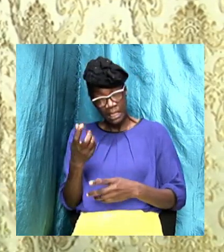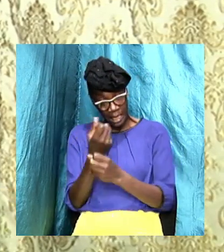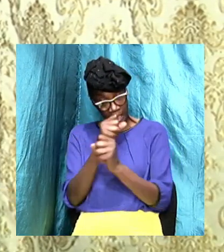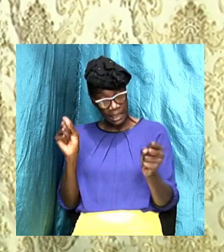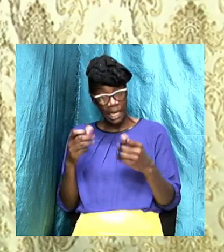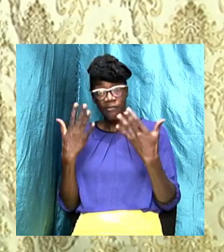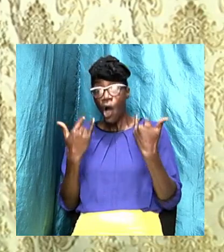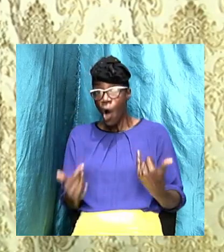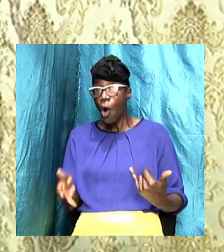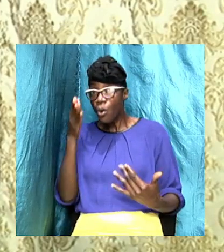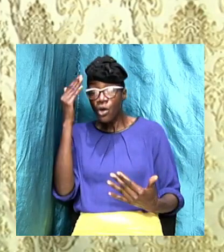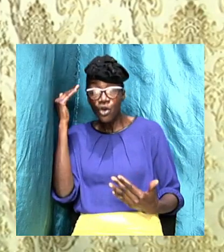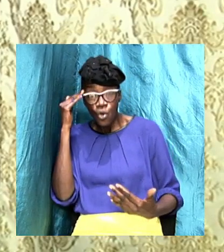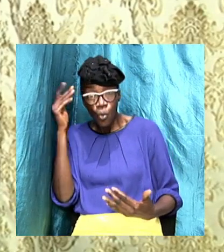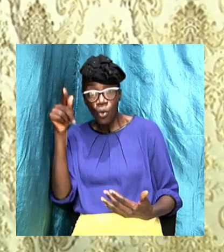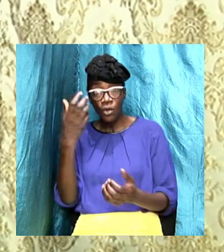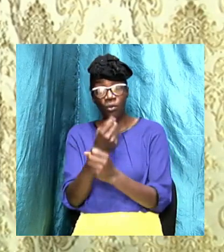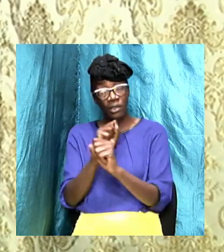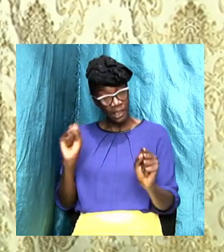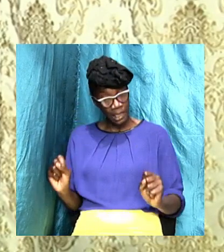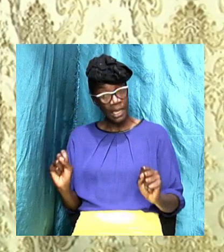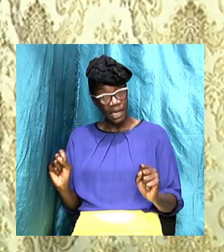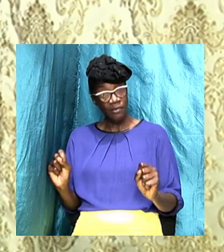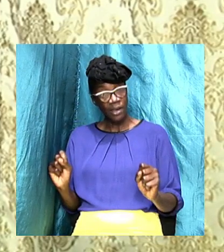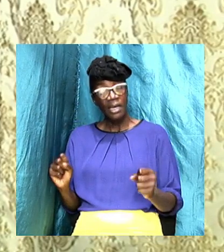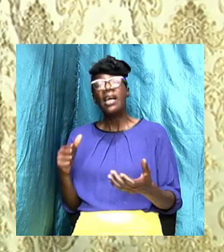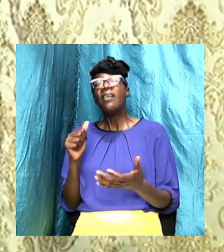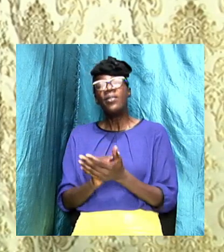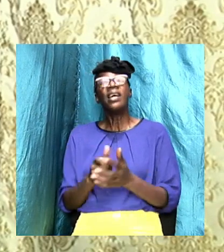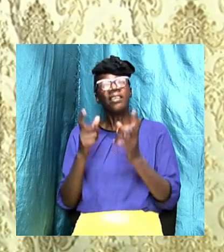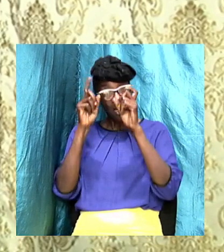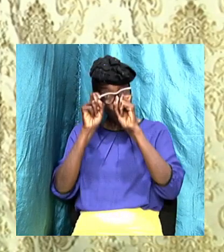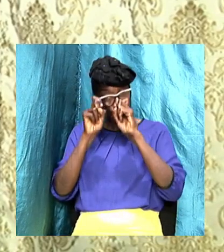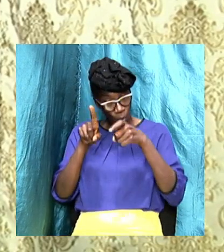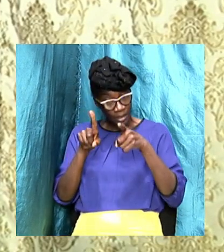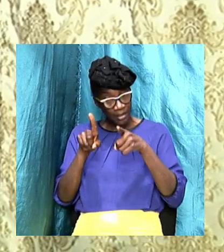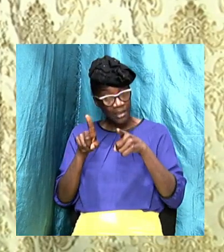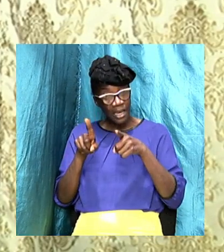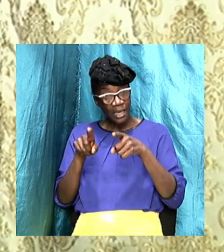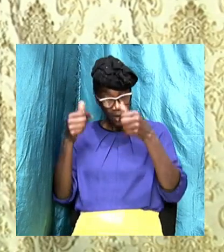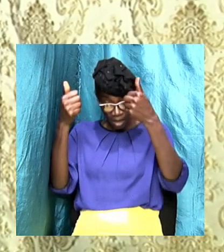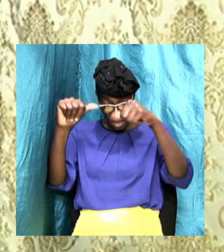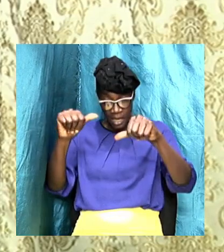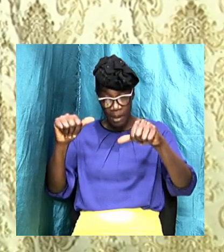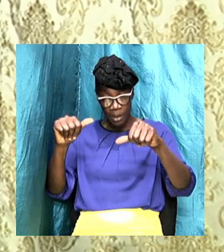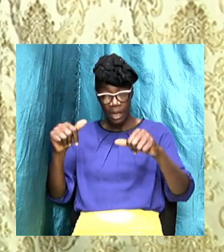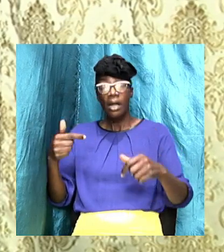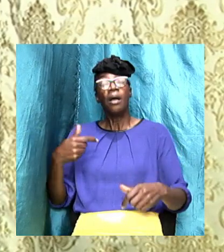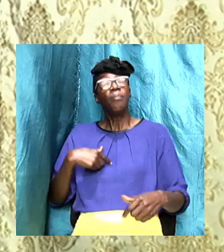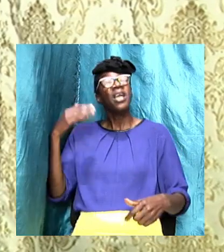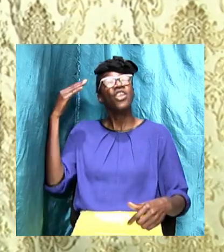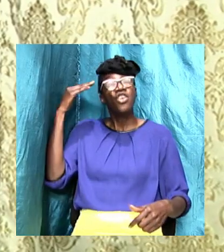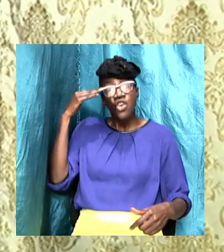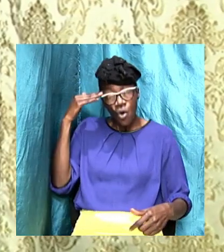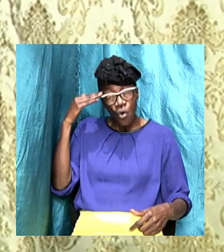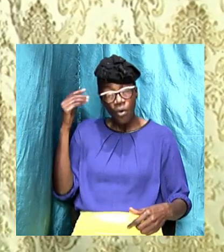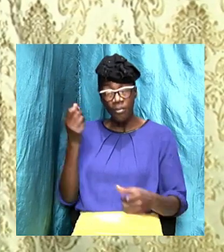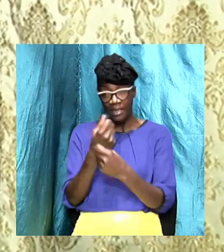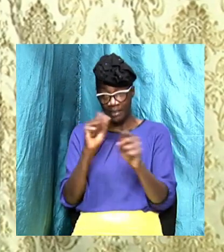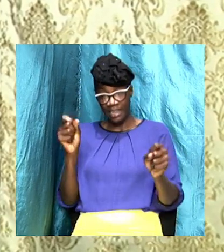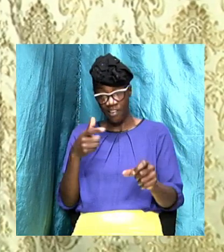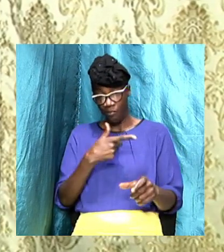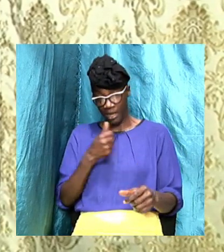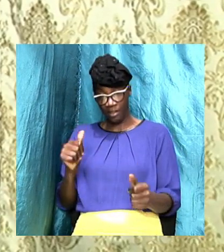you know that you are saved? Amen. And that is a question that we must be able to. I know that I'm saved because I've repented of my